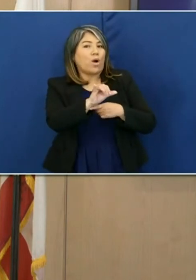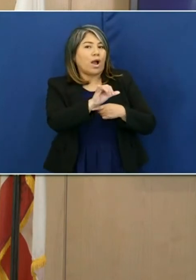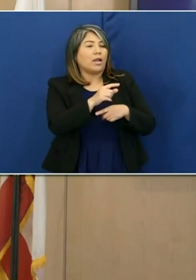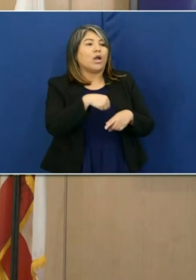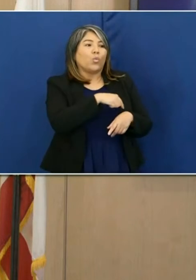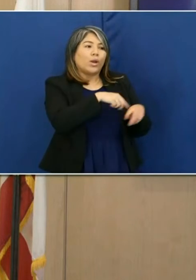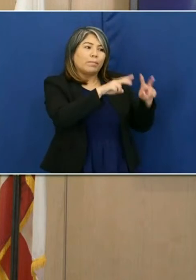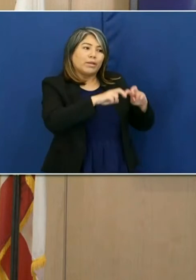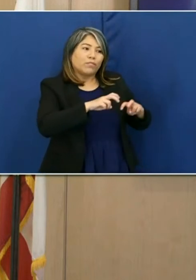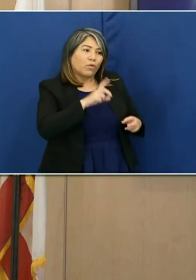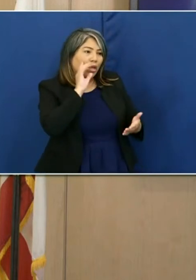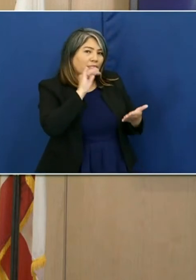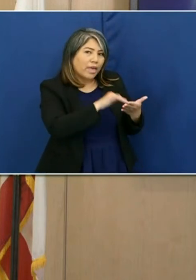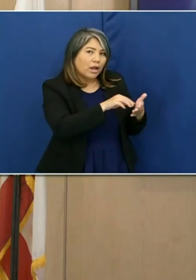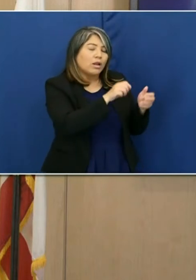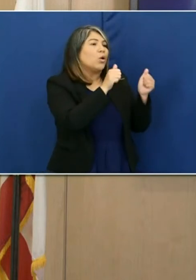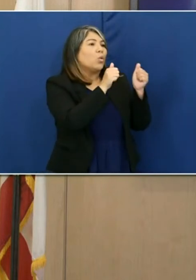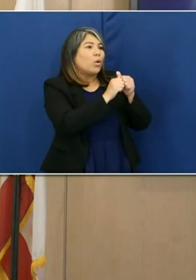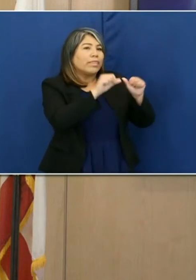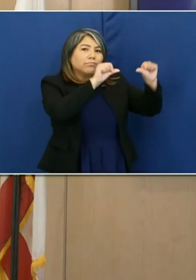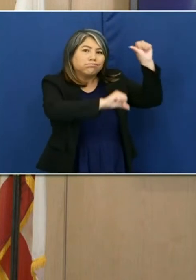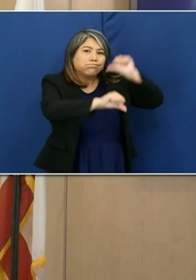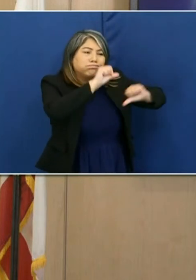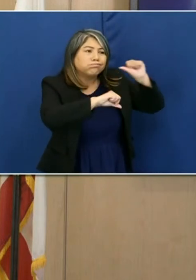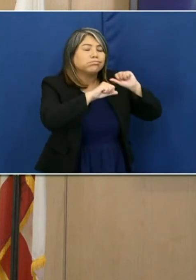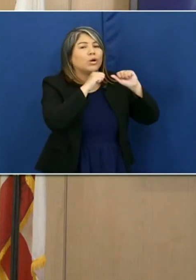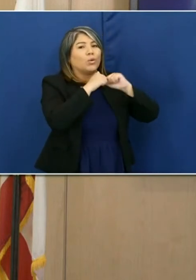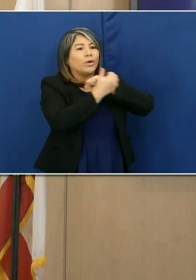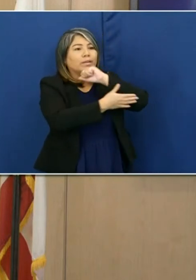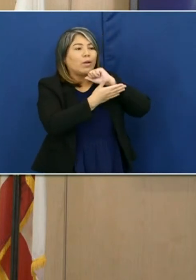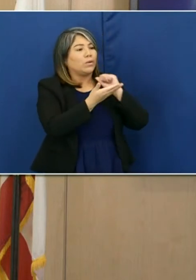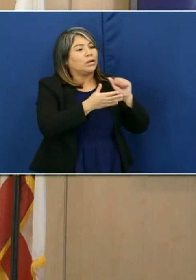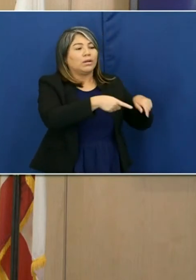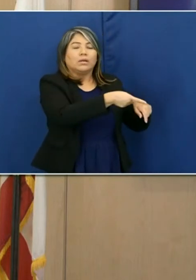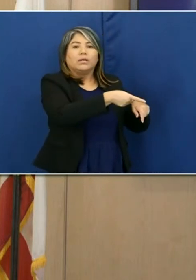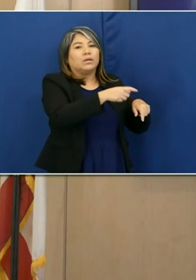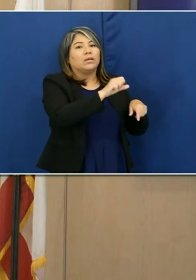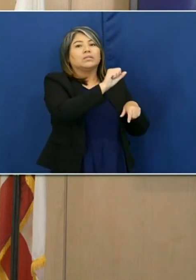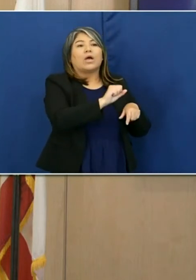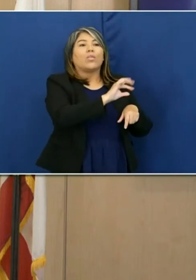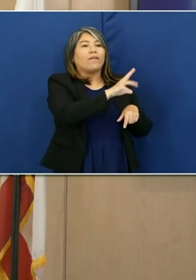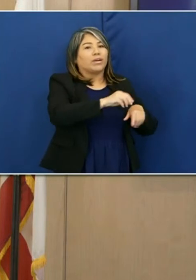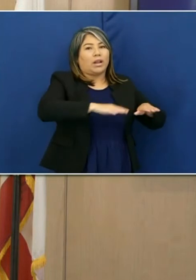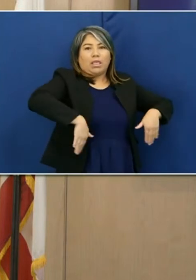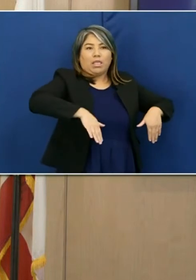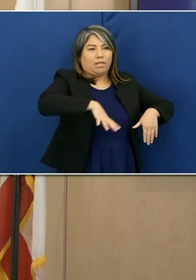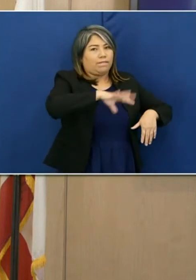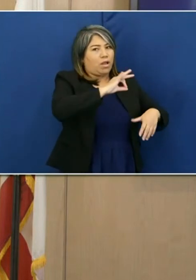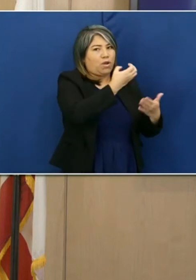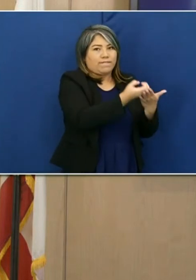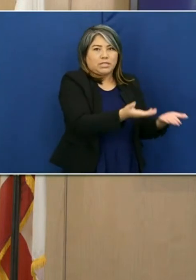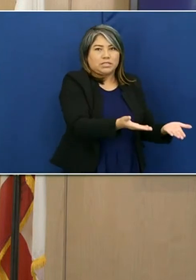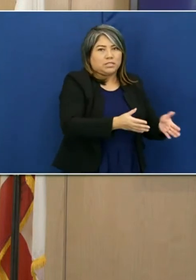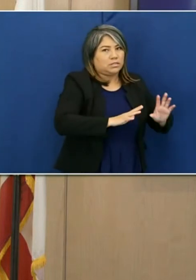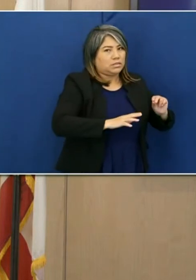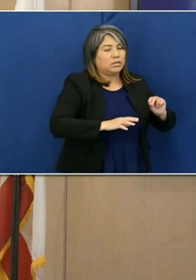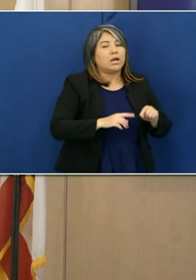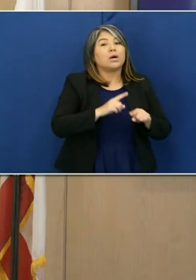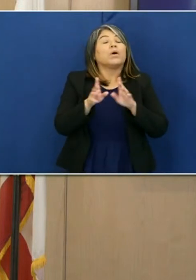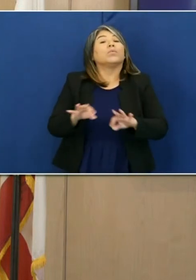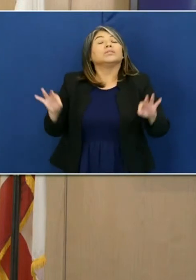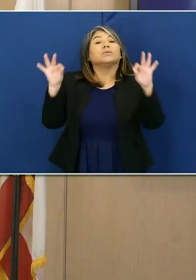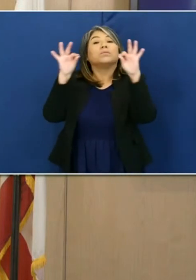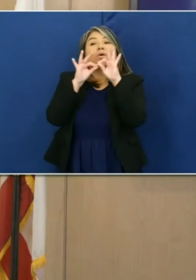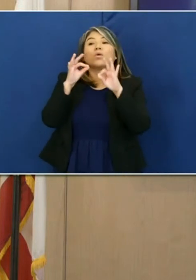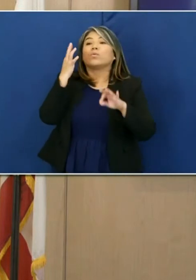for that as well via these sequencing programs with the county and have not found evidence of it yet. What's important here, though, is that the